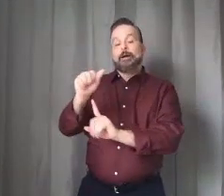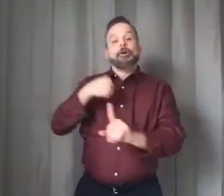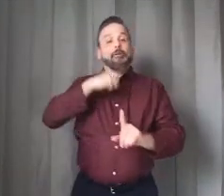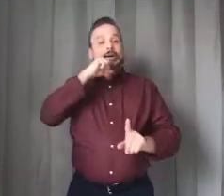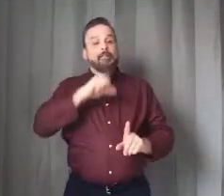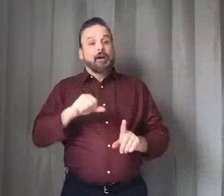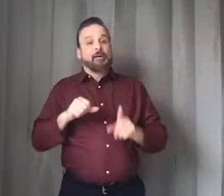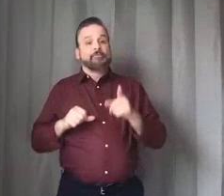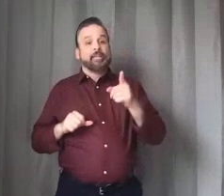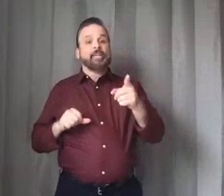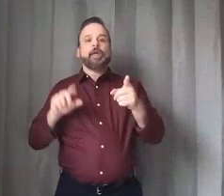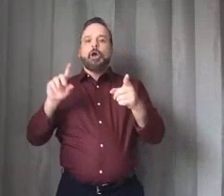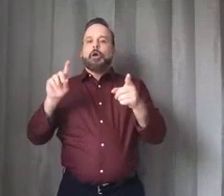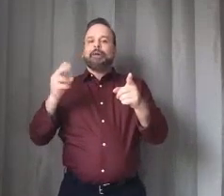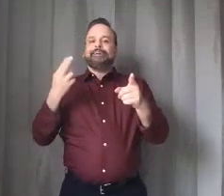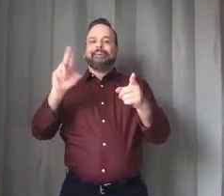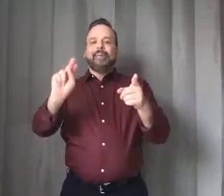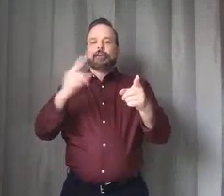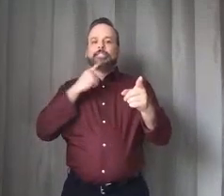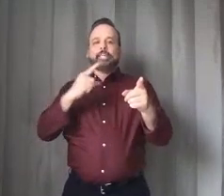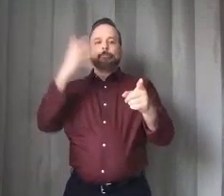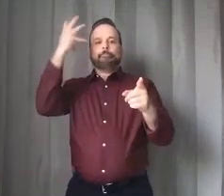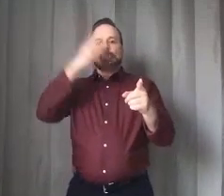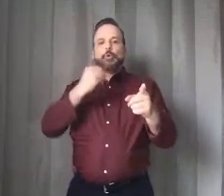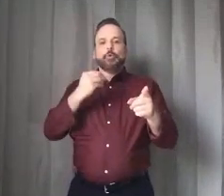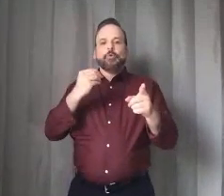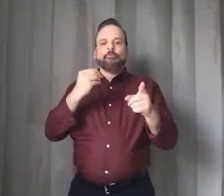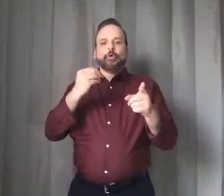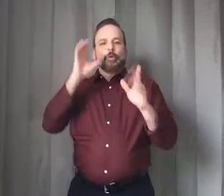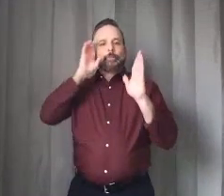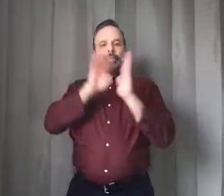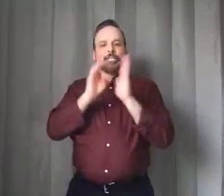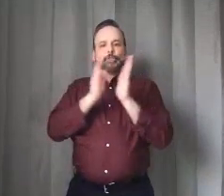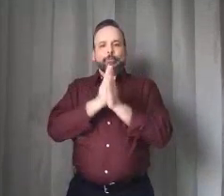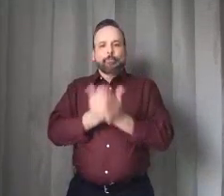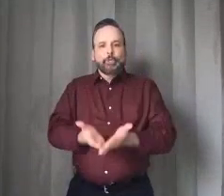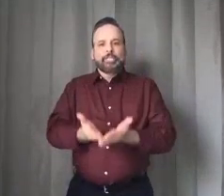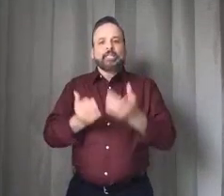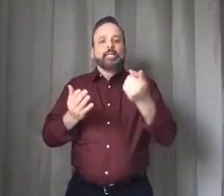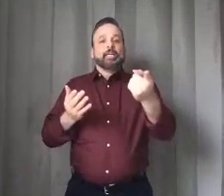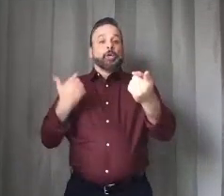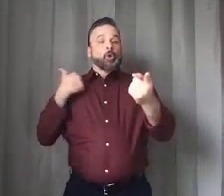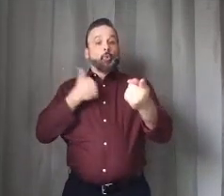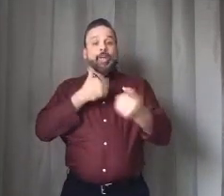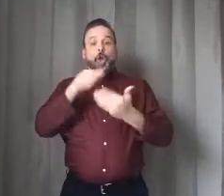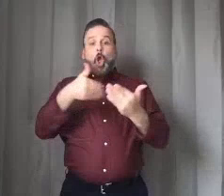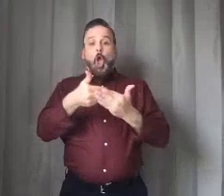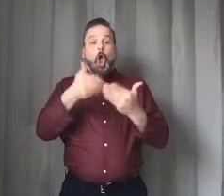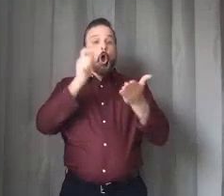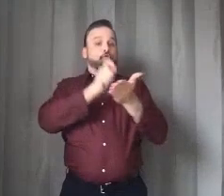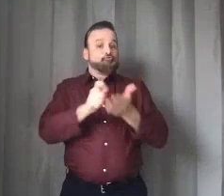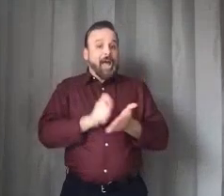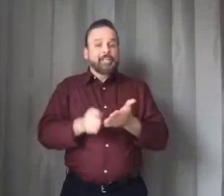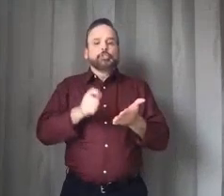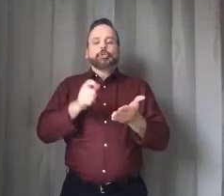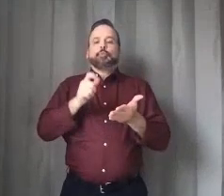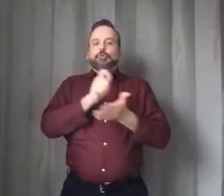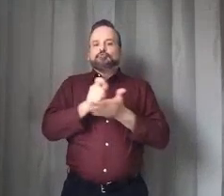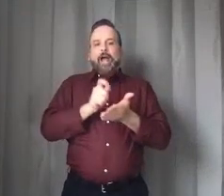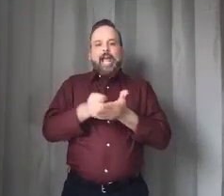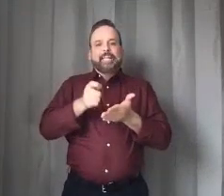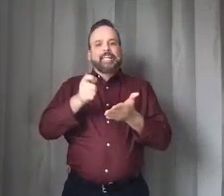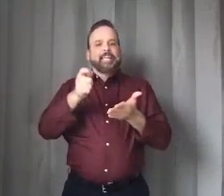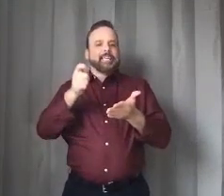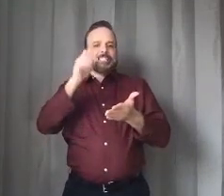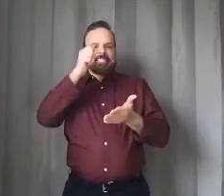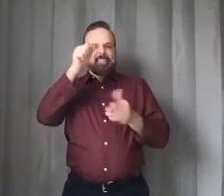that's a beautiful picture book. So we're all writers and we're all creating in the science fiction and fantasy world. So I would love to